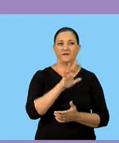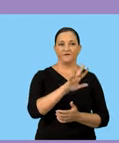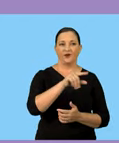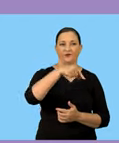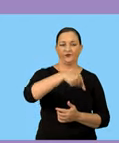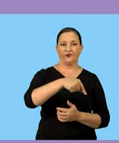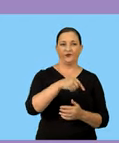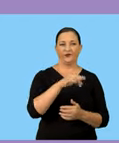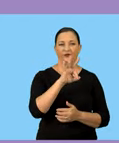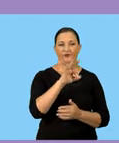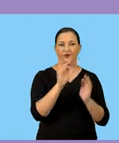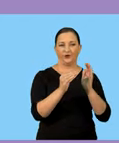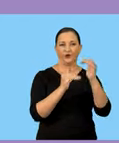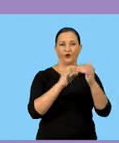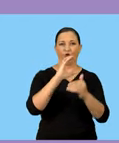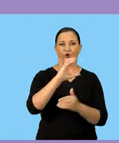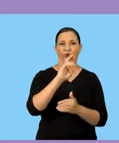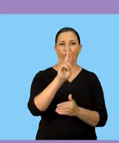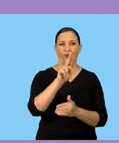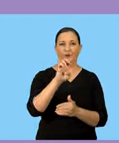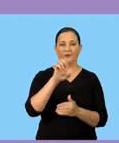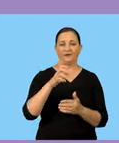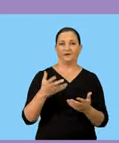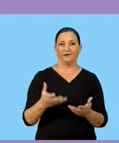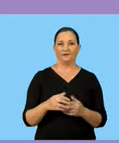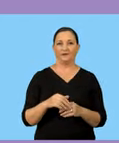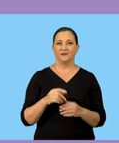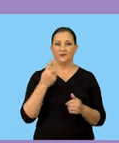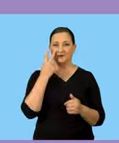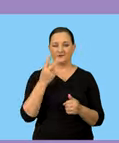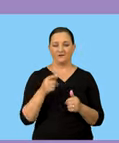answer, 5q cubed minus